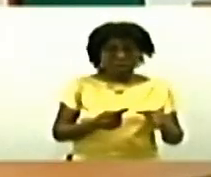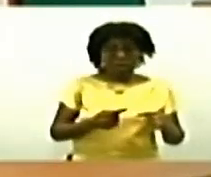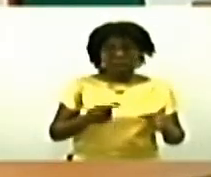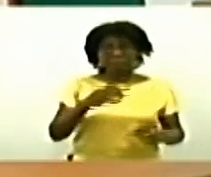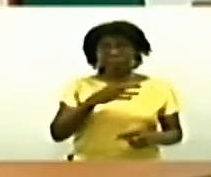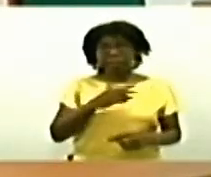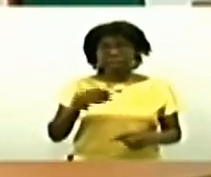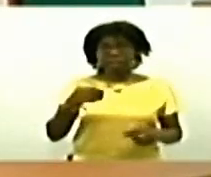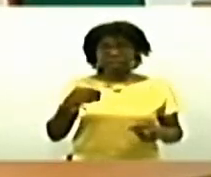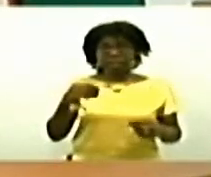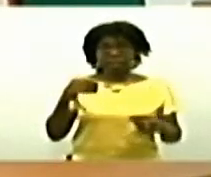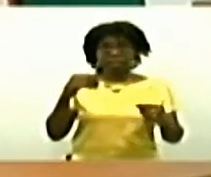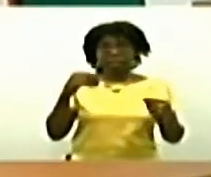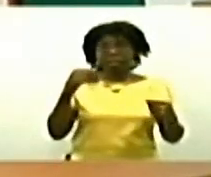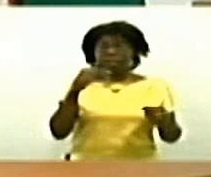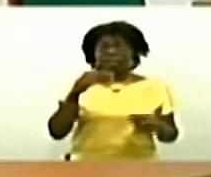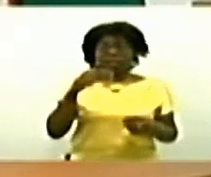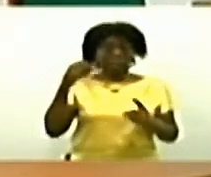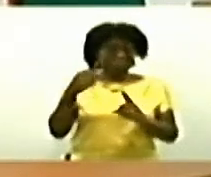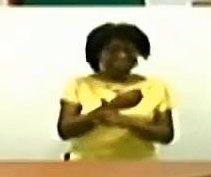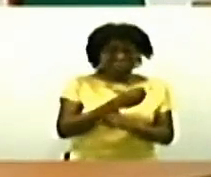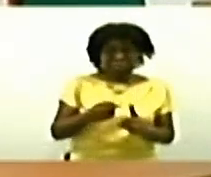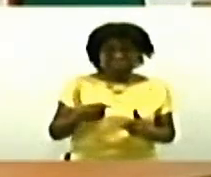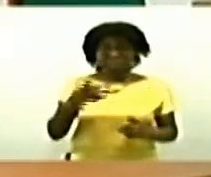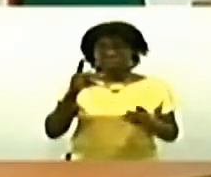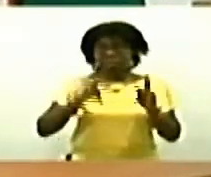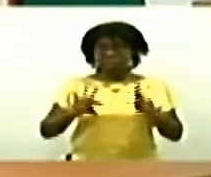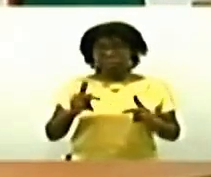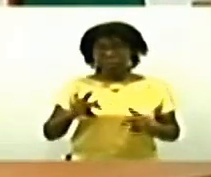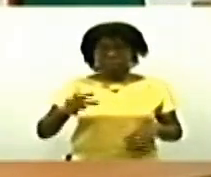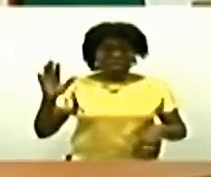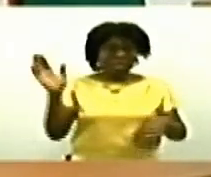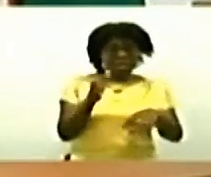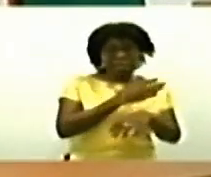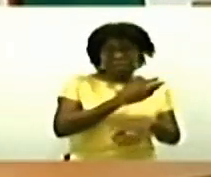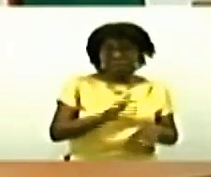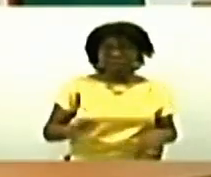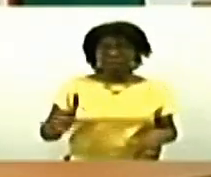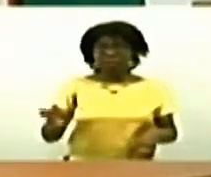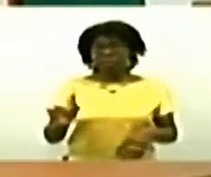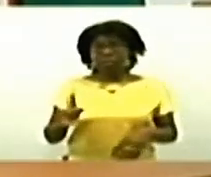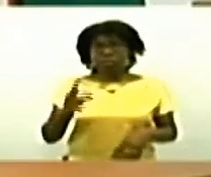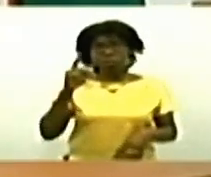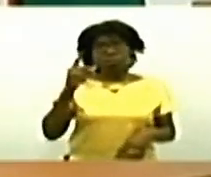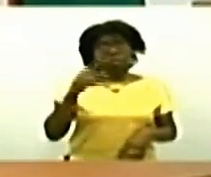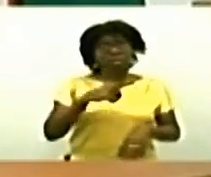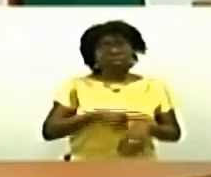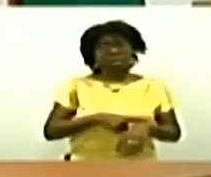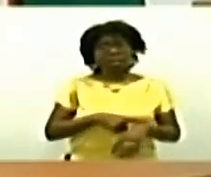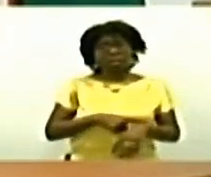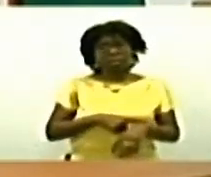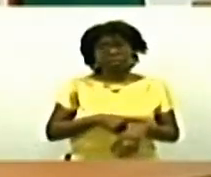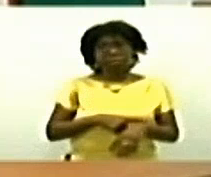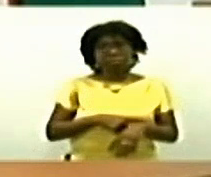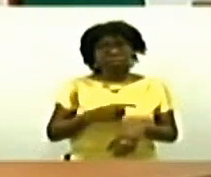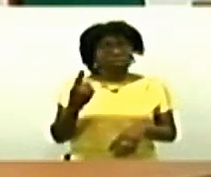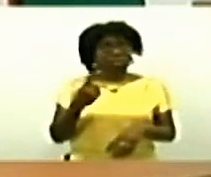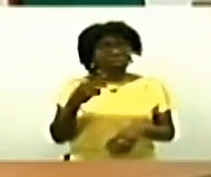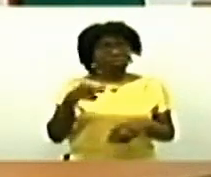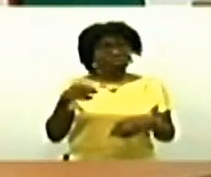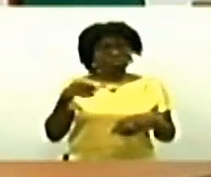who physically abuse these wardens, slap them up. On one occasion, somewhere in River